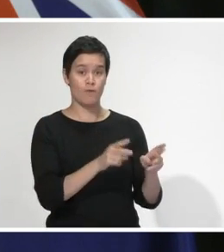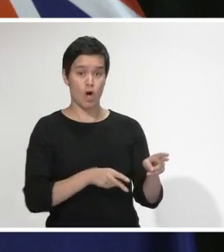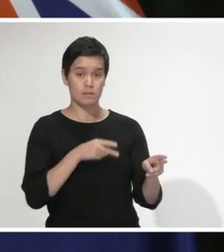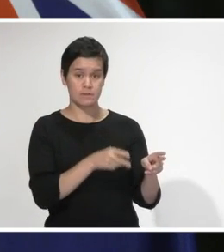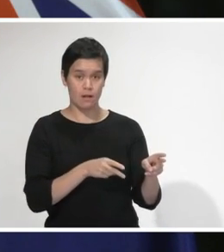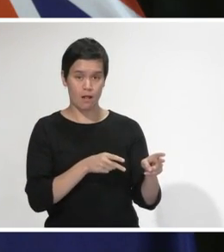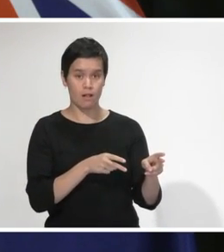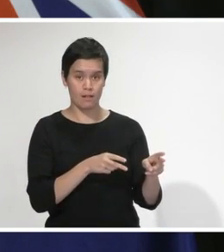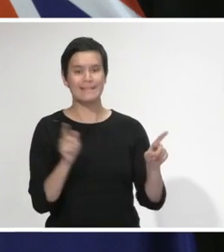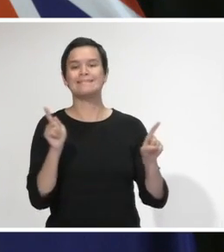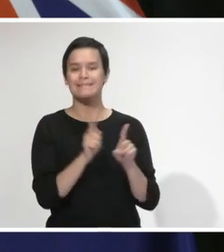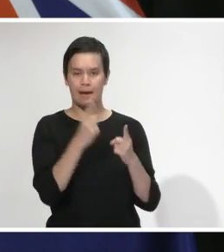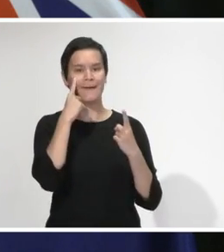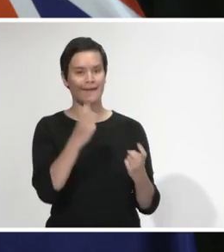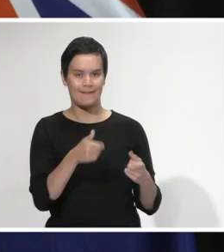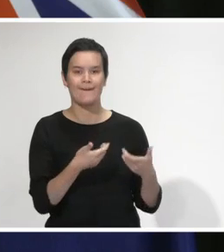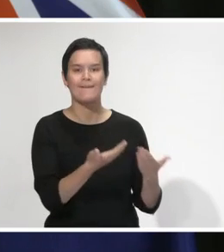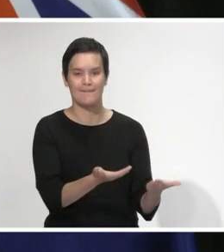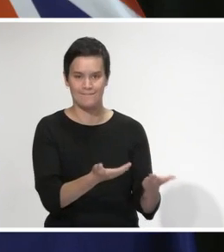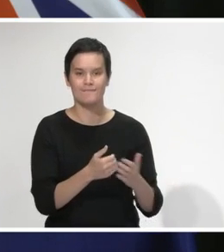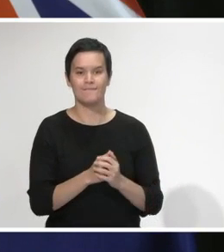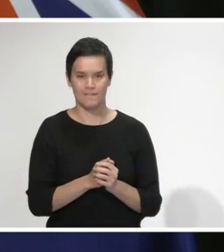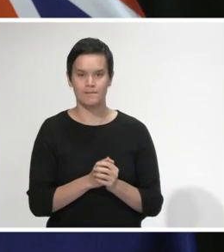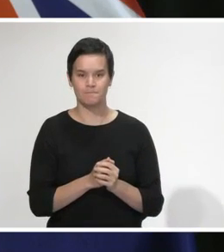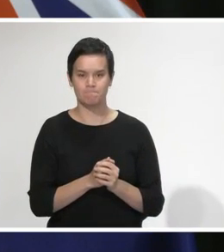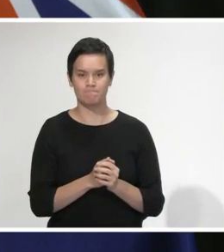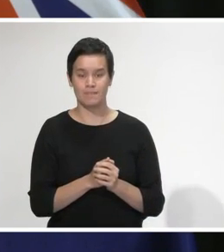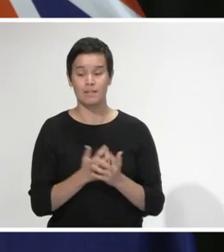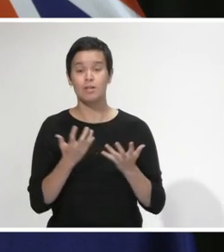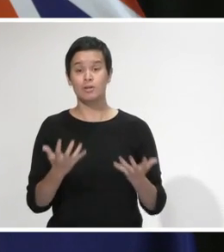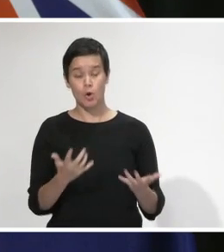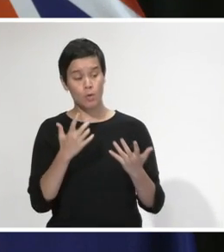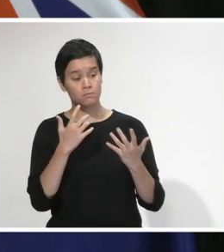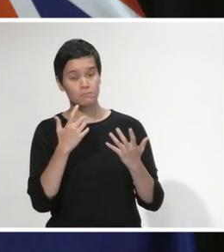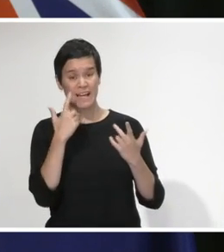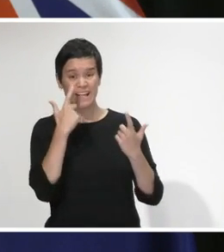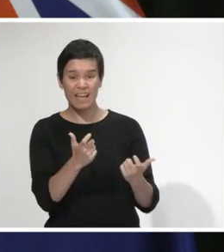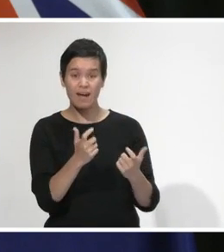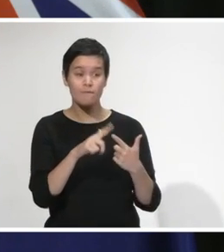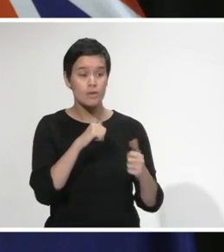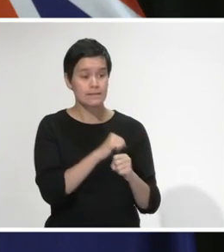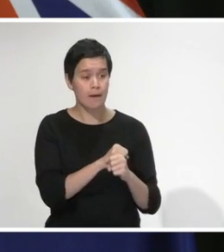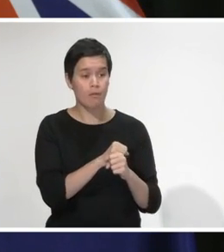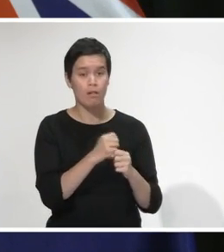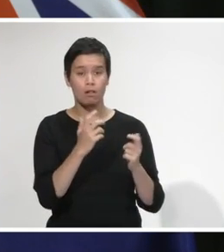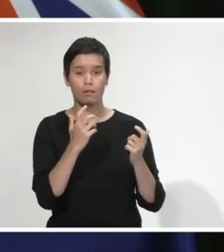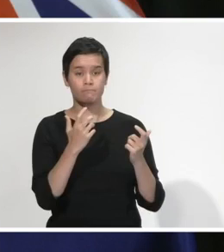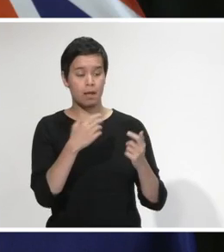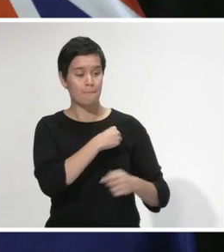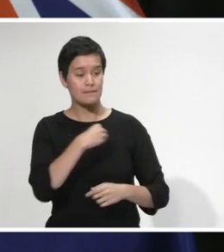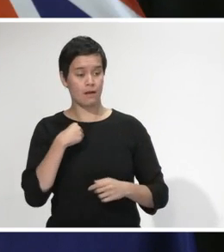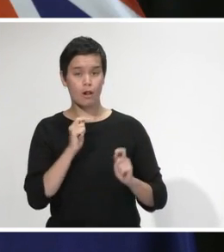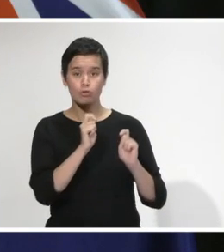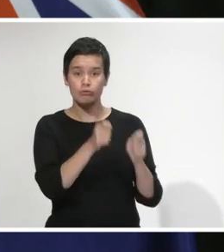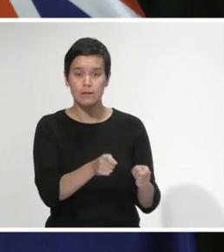at Rosewood and would have been provided there, and that does include end-of-life and palliative care. And just before I make